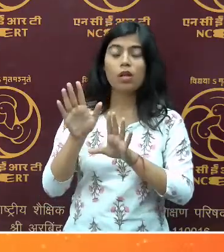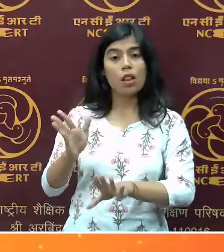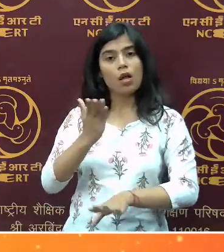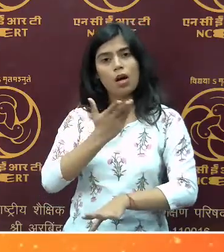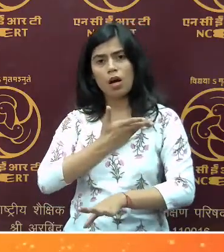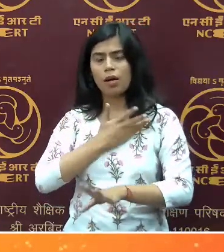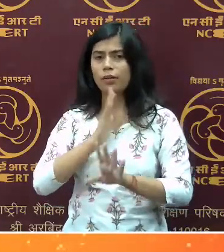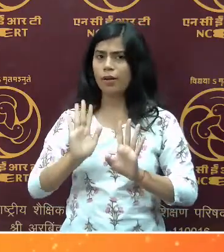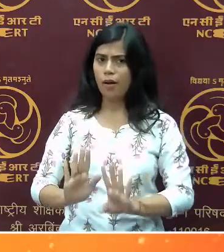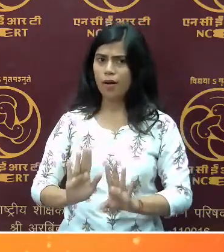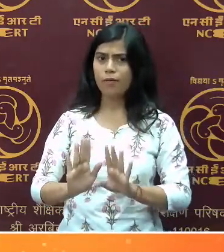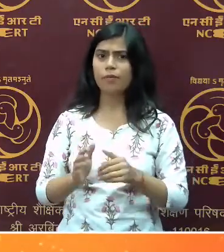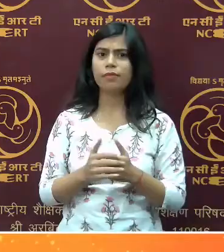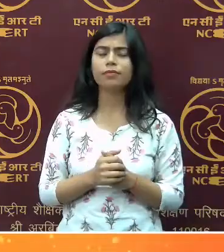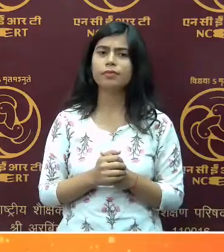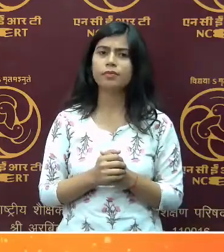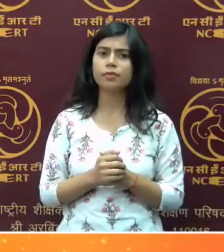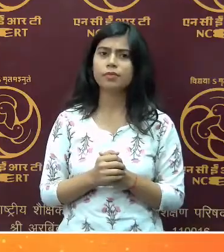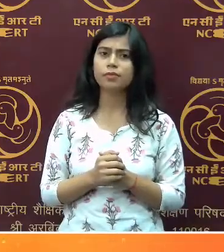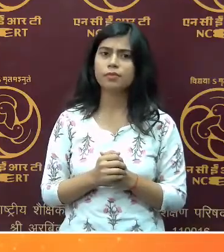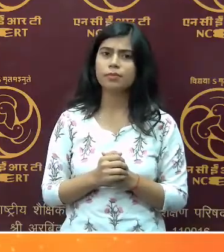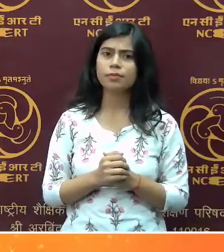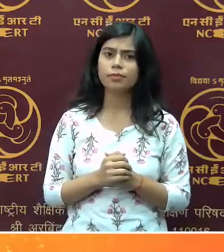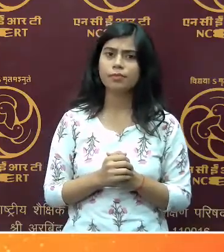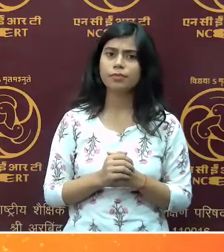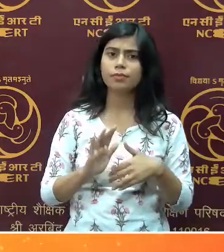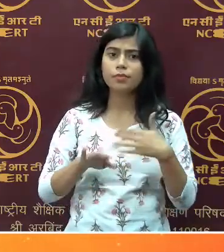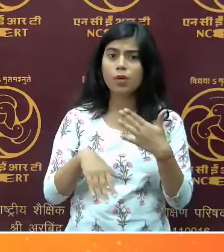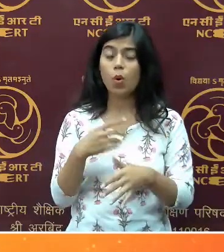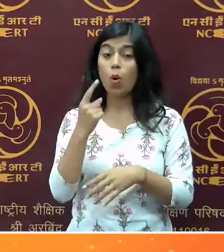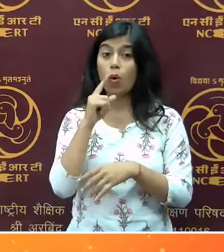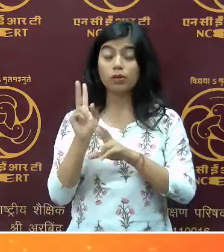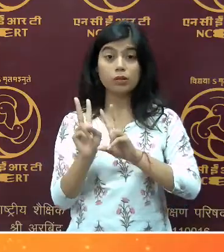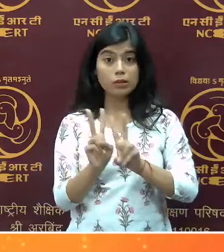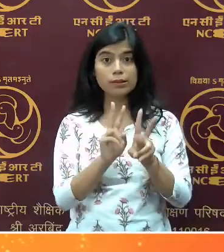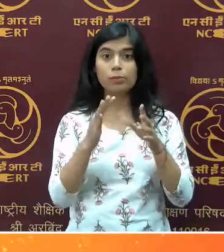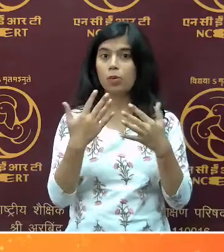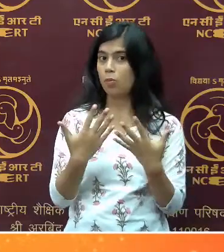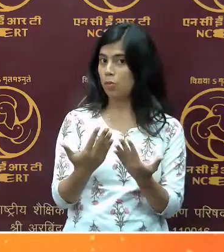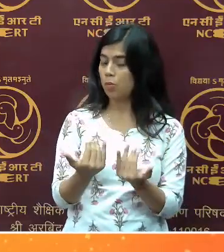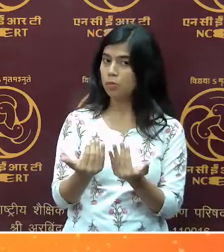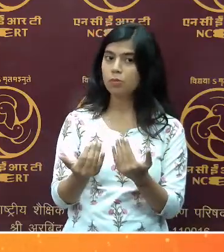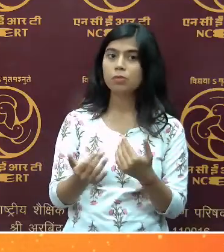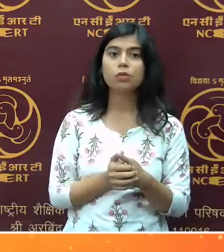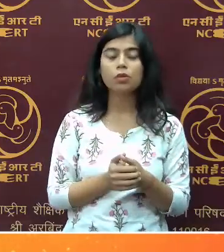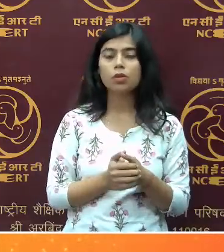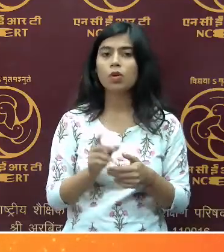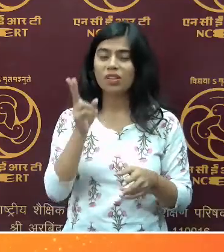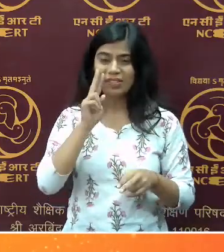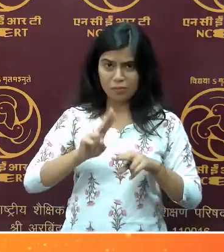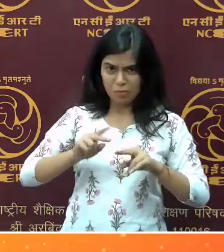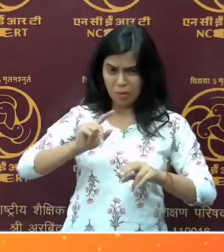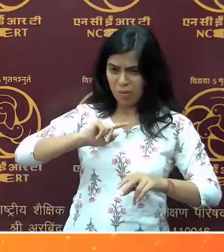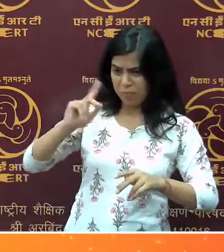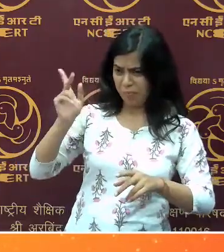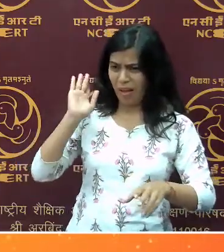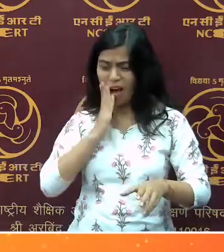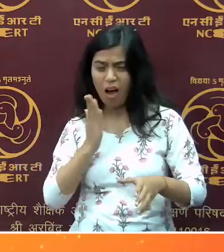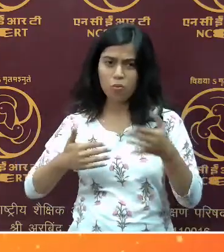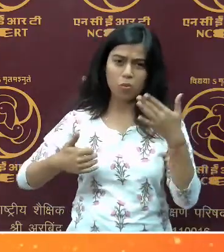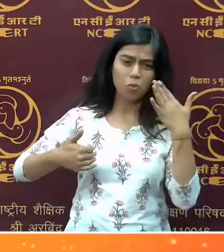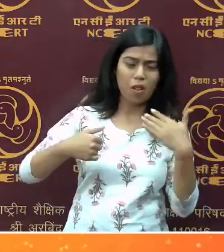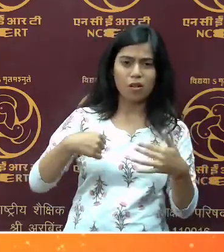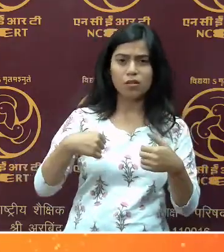which implements these rights and monitors also. And in case of any violation of these rights, we